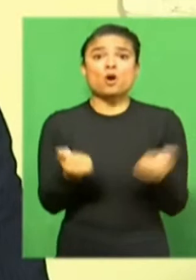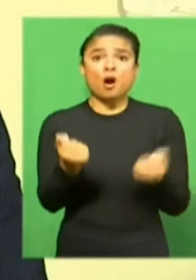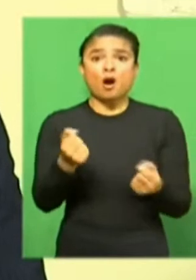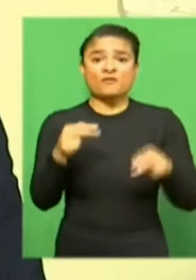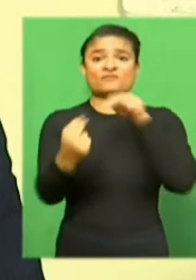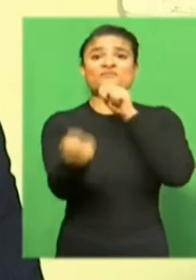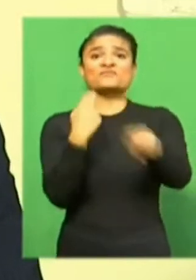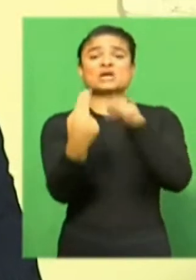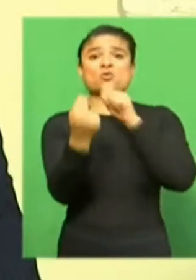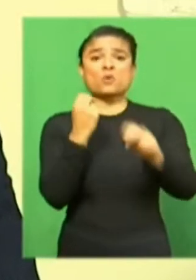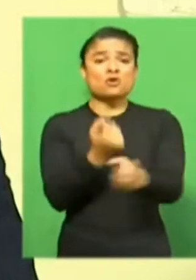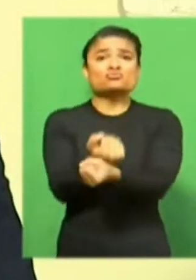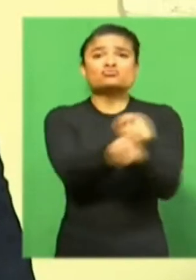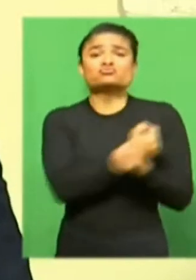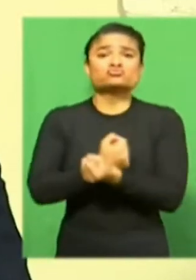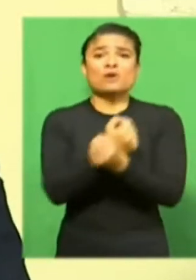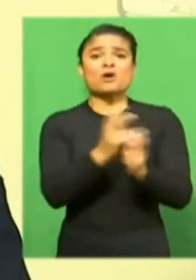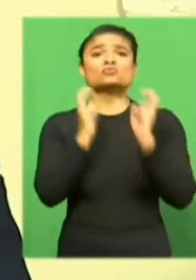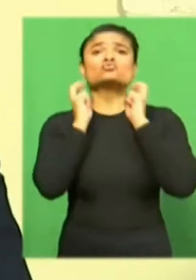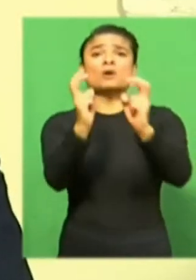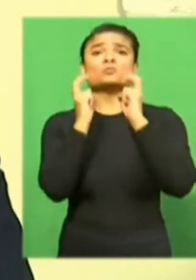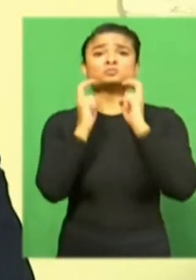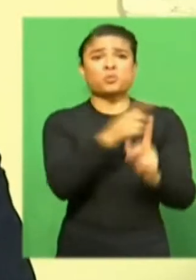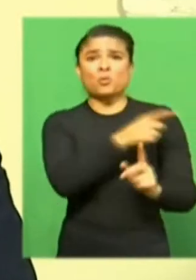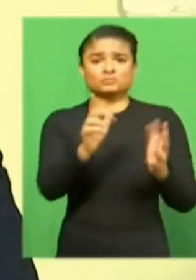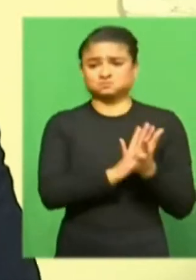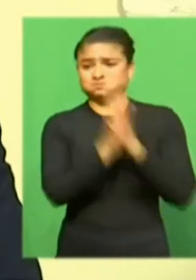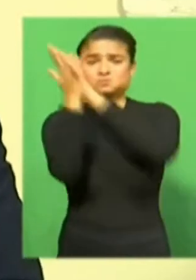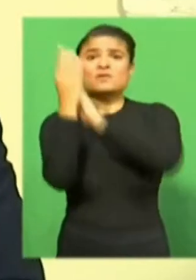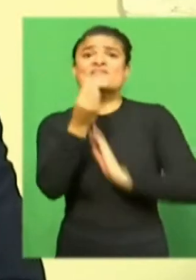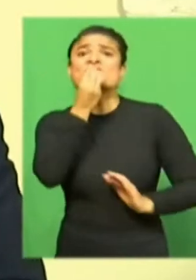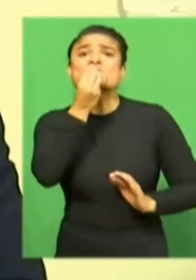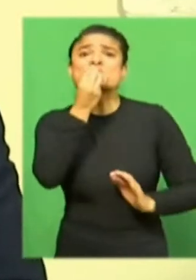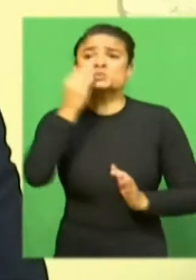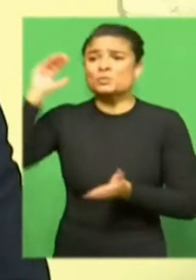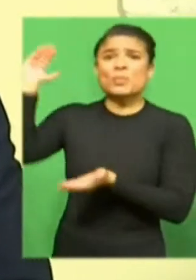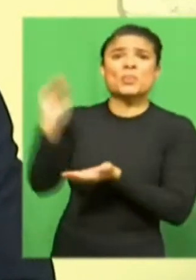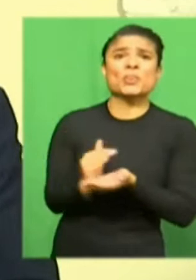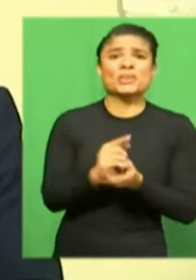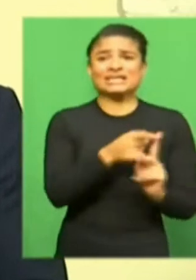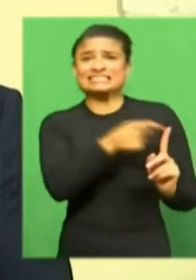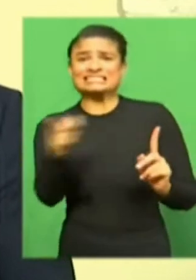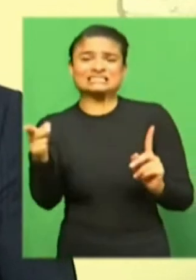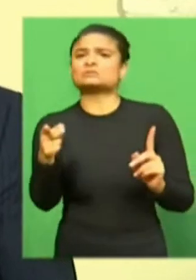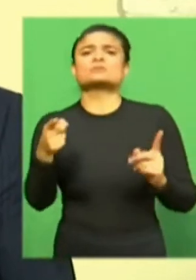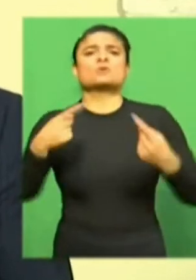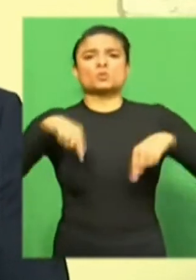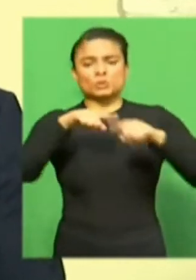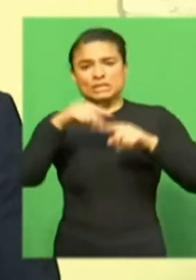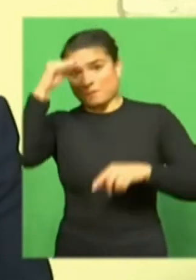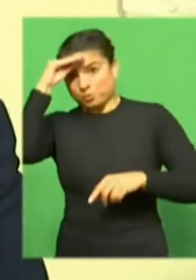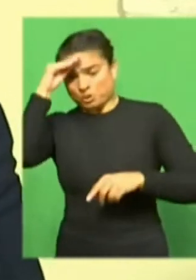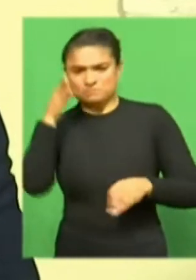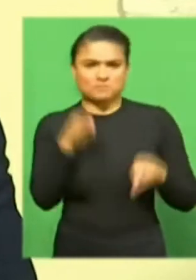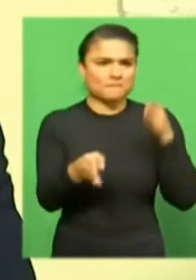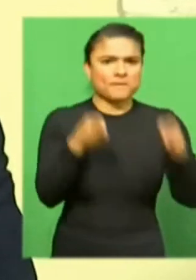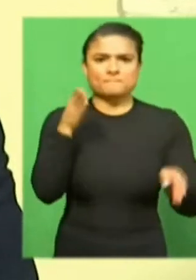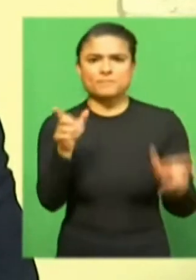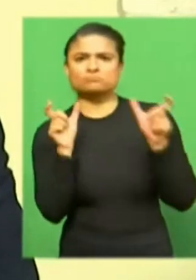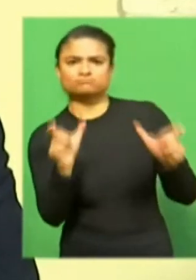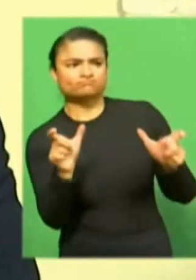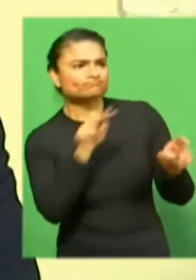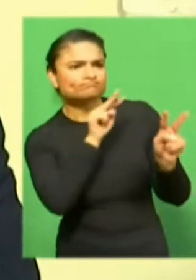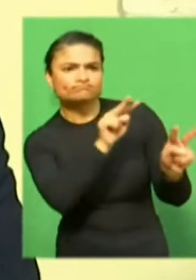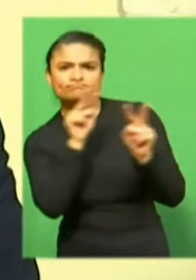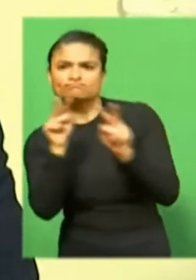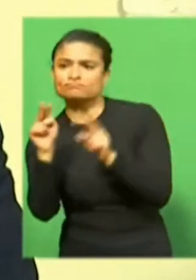goods. Through these measures, we have been able to restore order in affected areas and